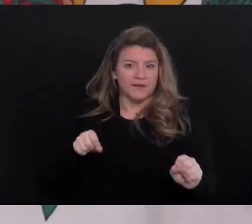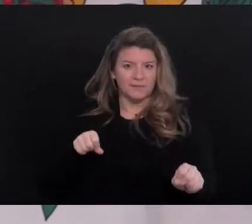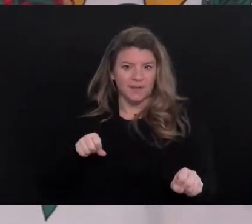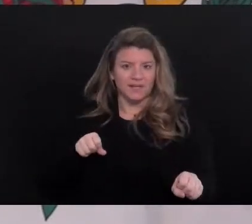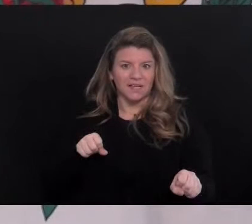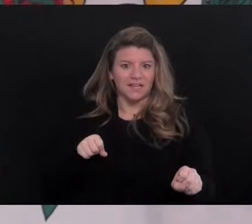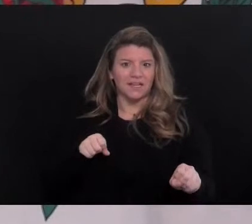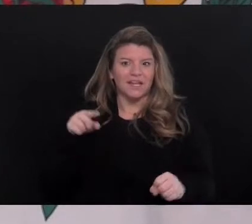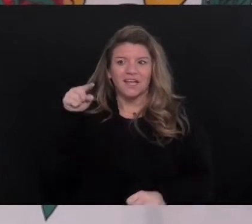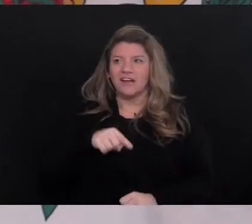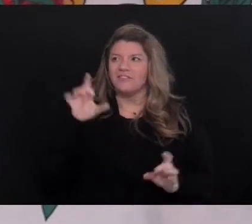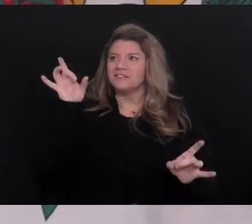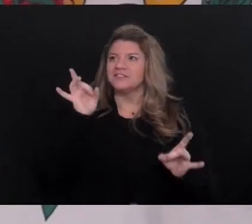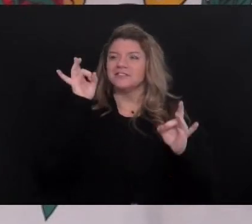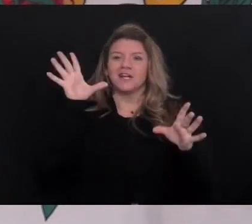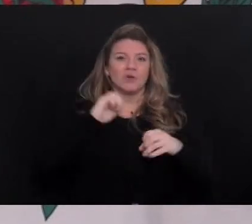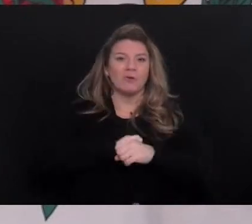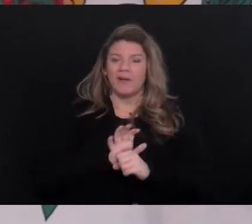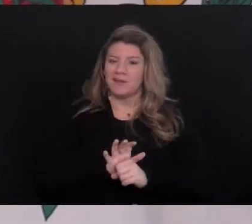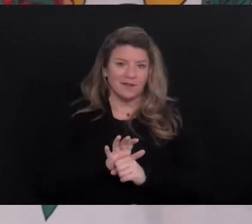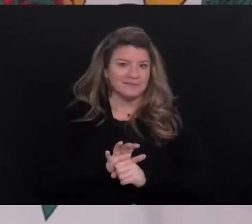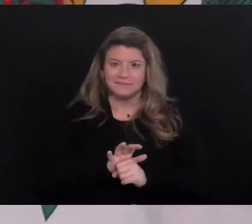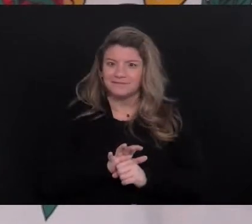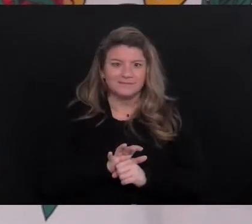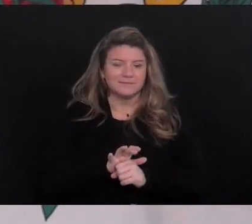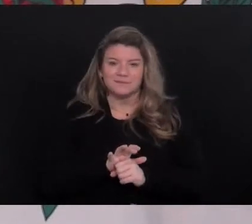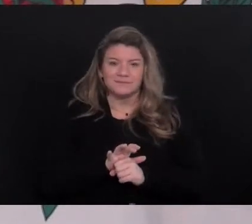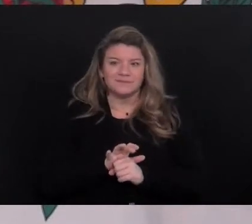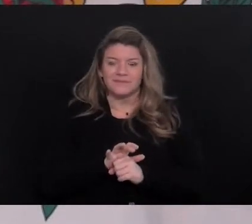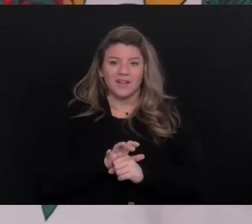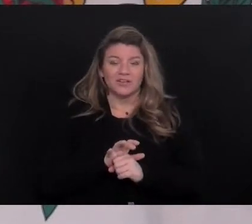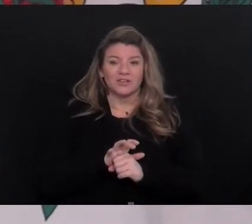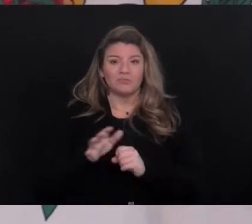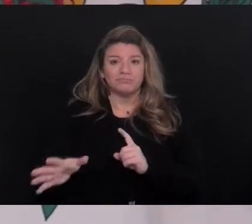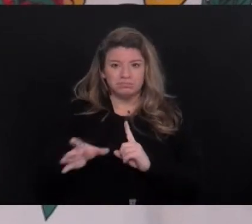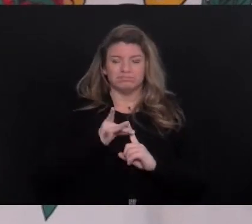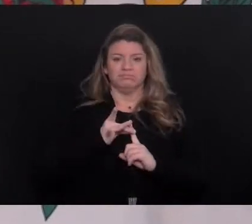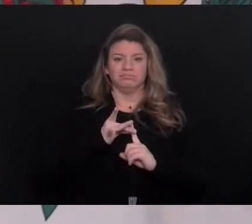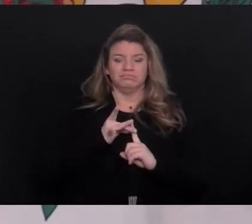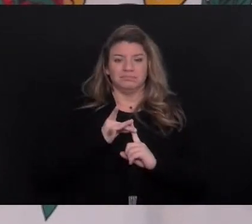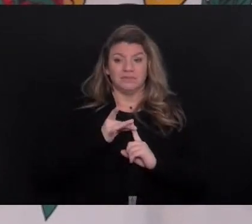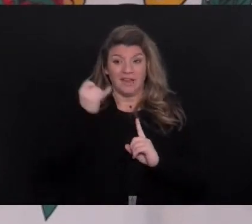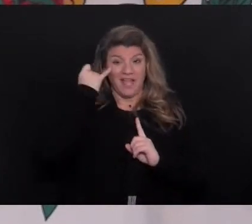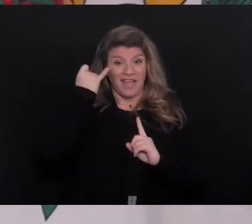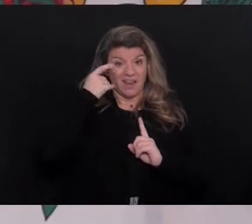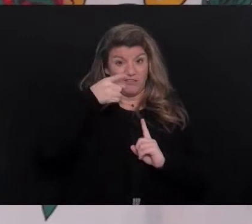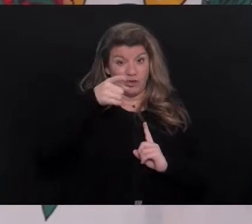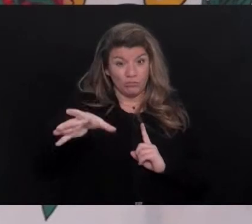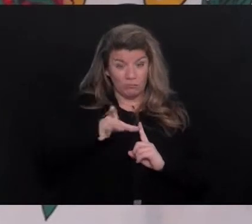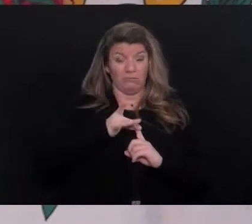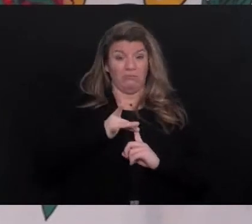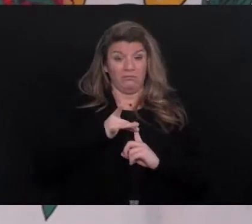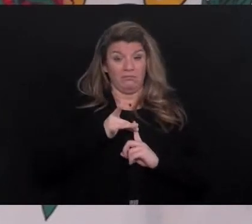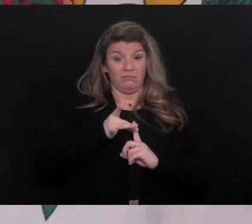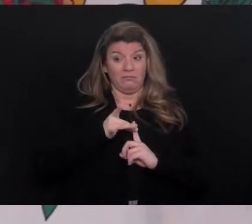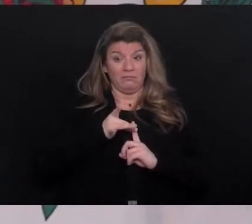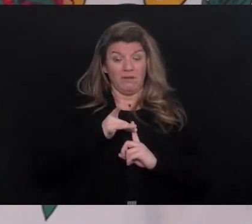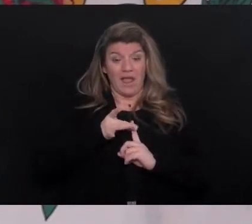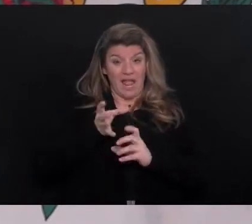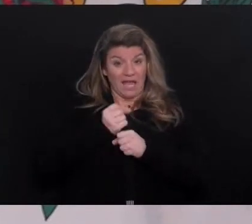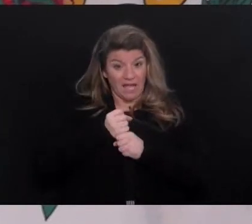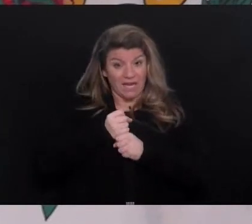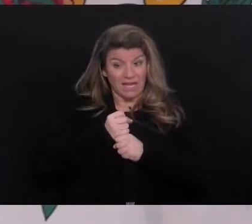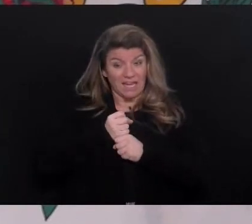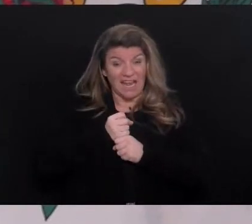of this terrible pandemic, you know, jumping on you. And absolutely, if you happen to have it, and especially if